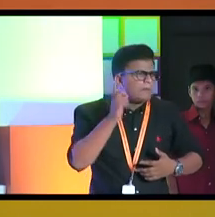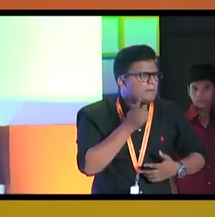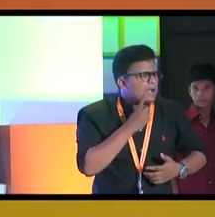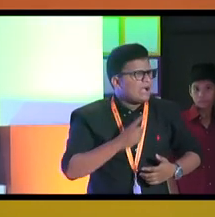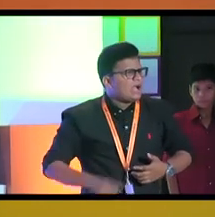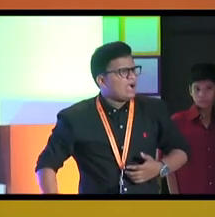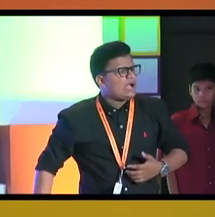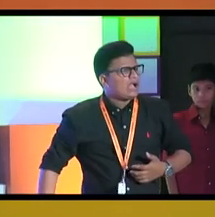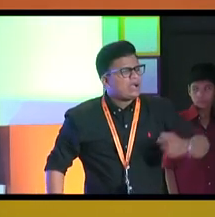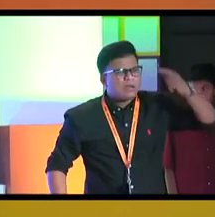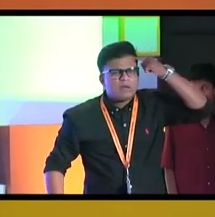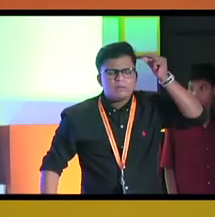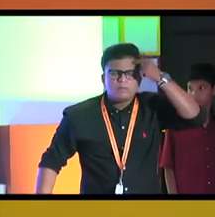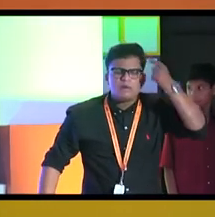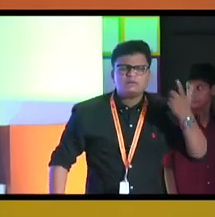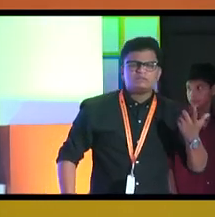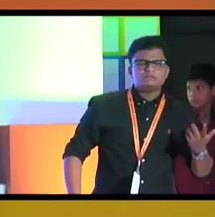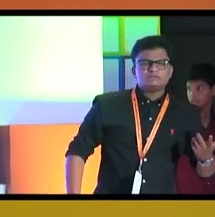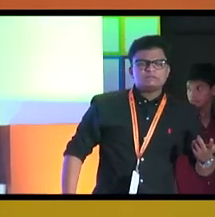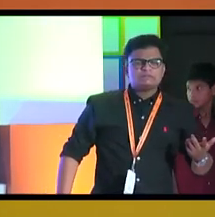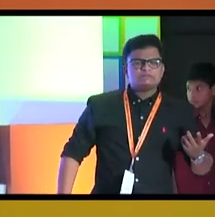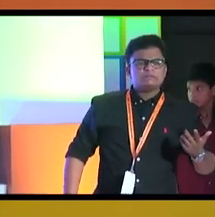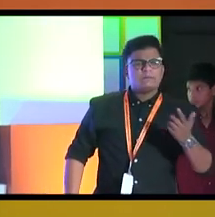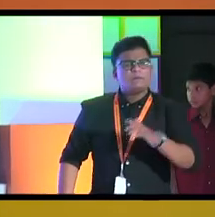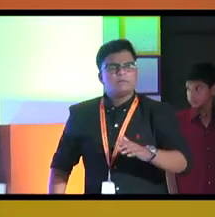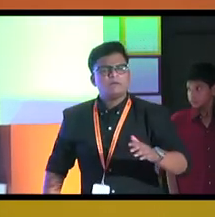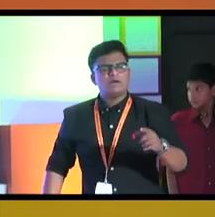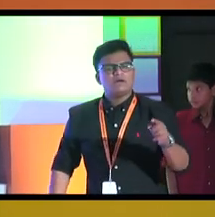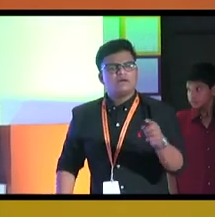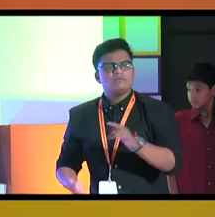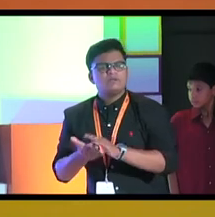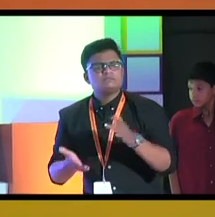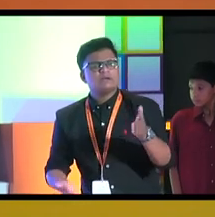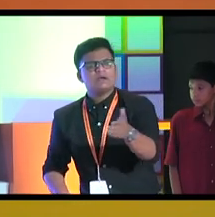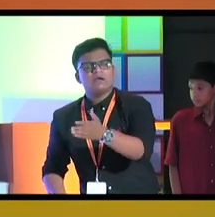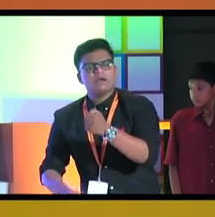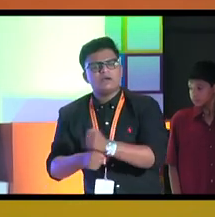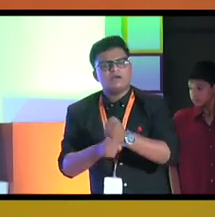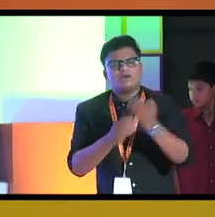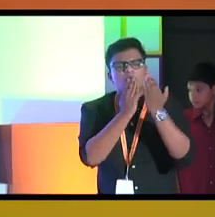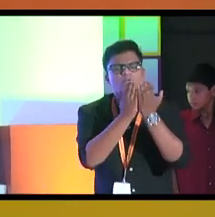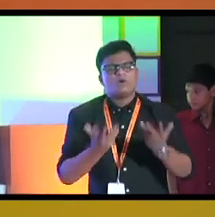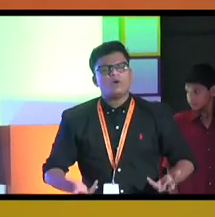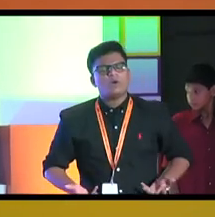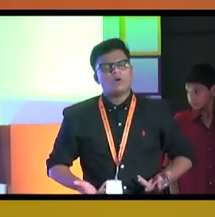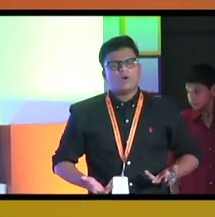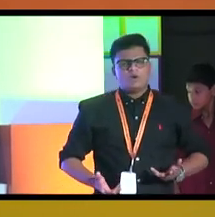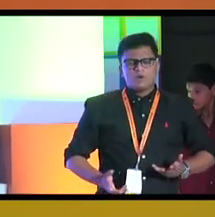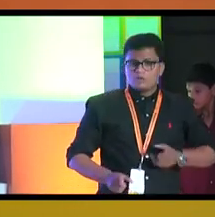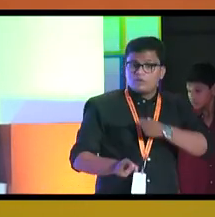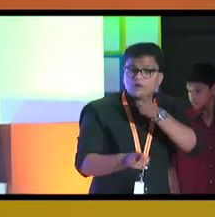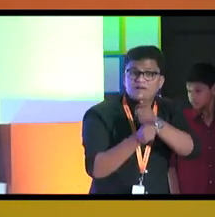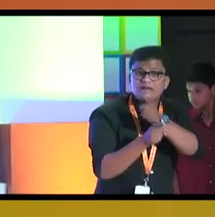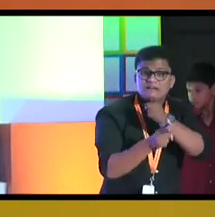and mentally challenged children will be managed in the nearby government school, where